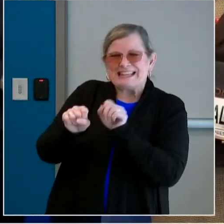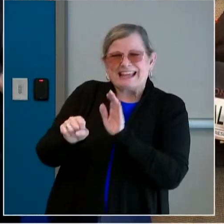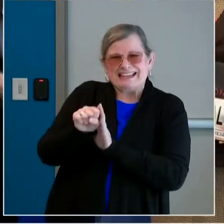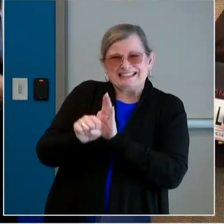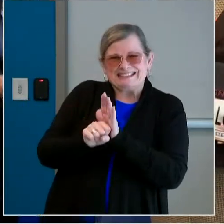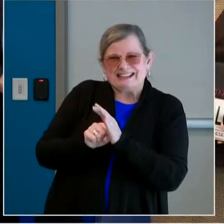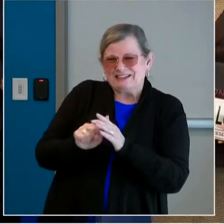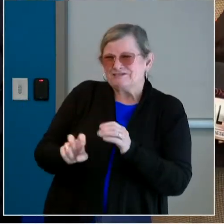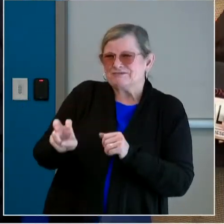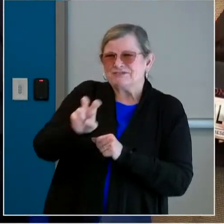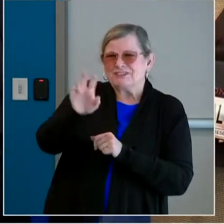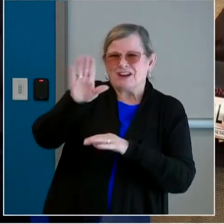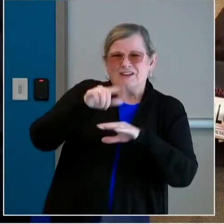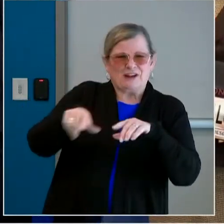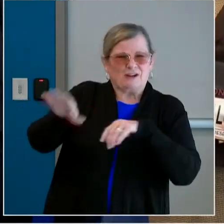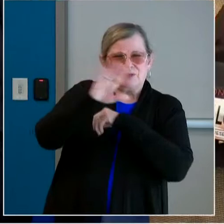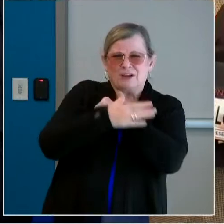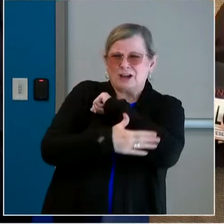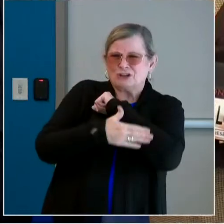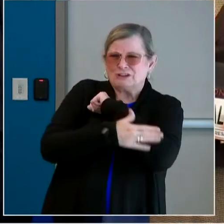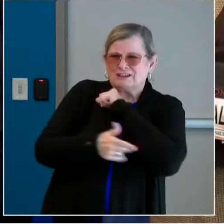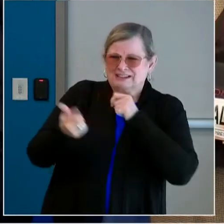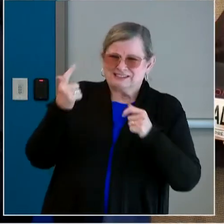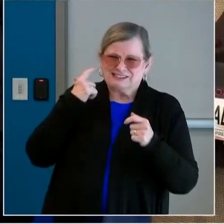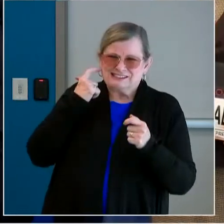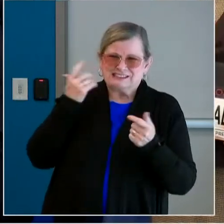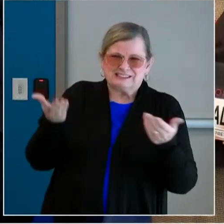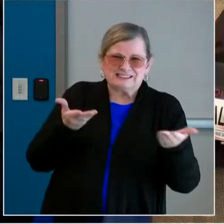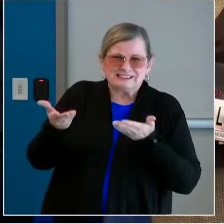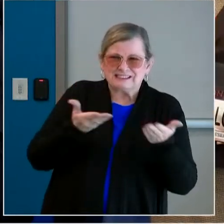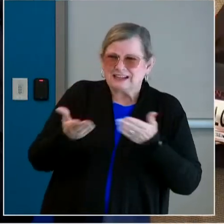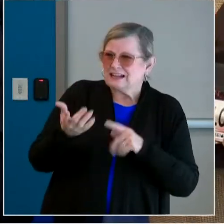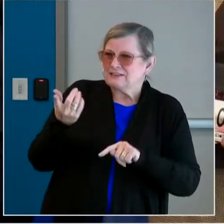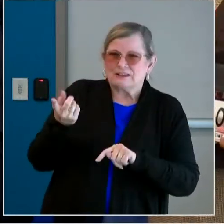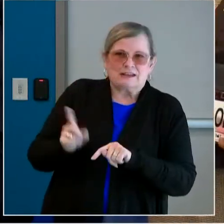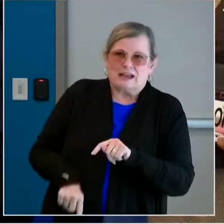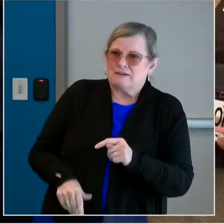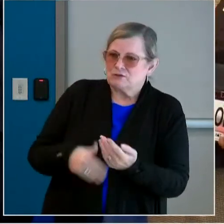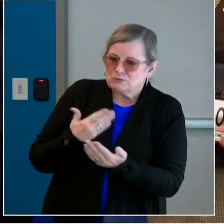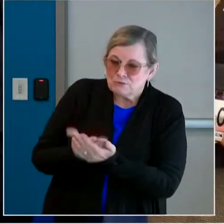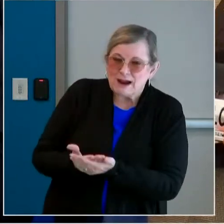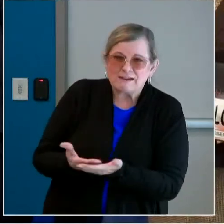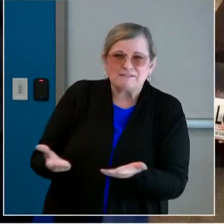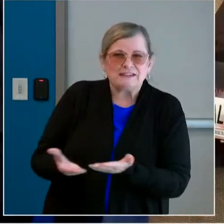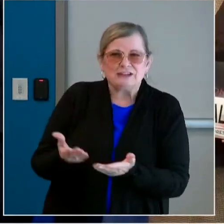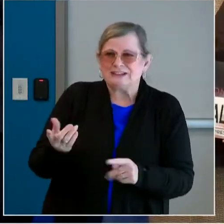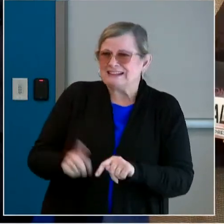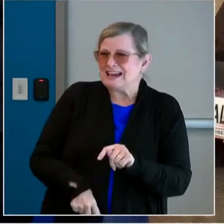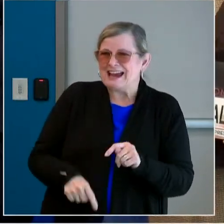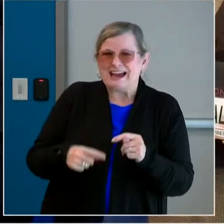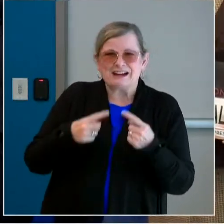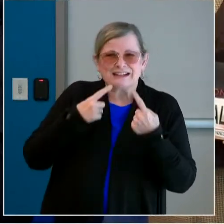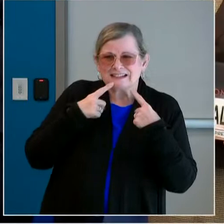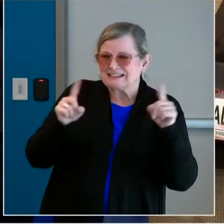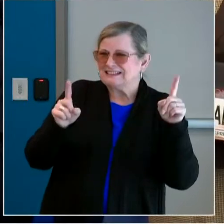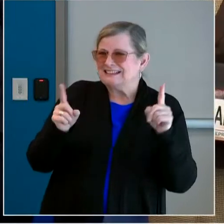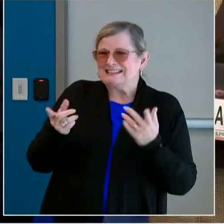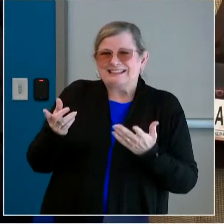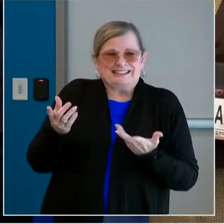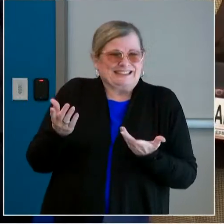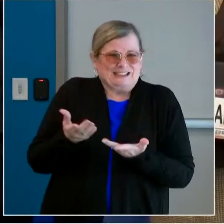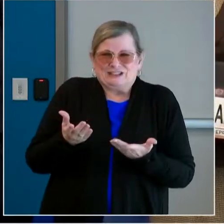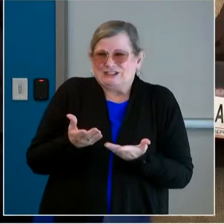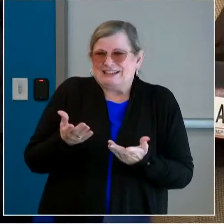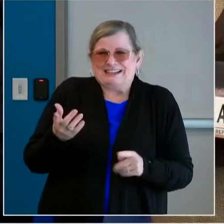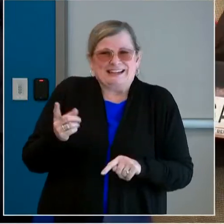can welcome them here with open arms, will never be able to make it here and will never be able to afford to get here. And that is who we